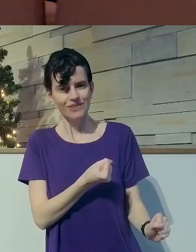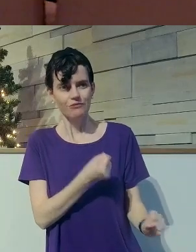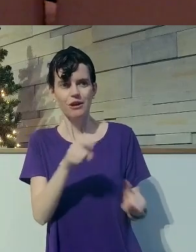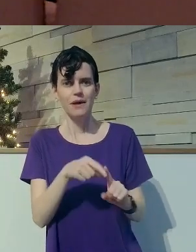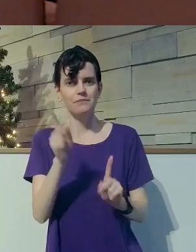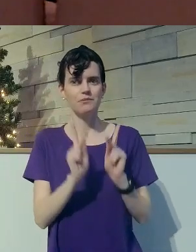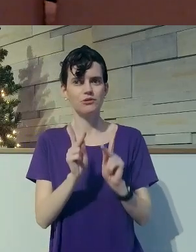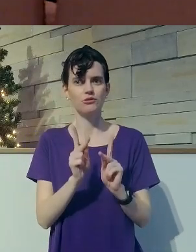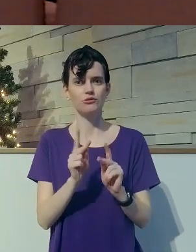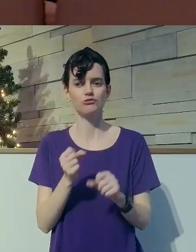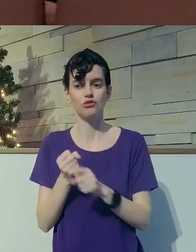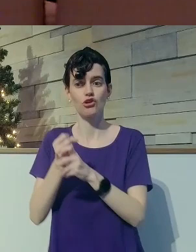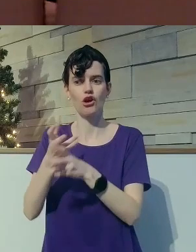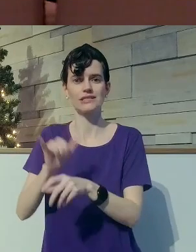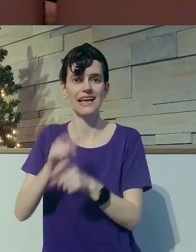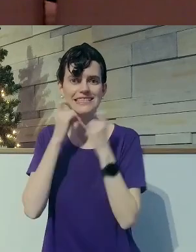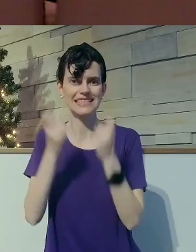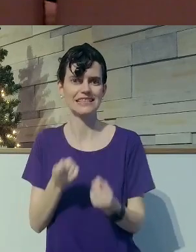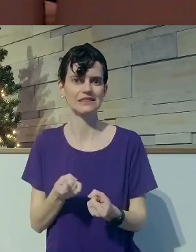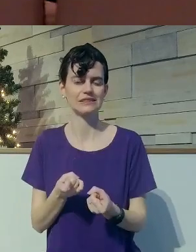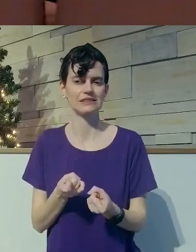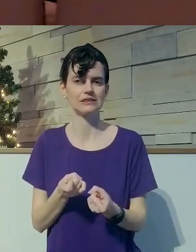about those who perpetrated the act, the sin?